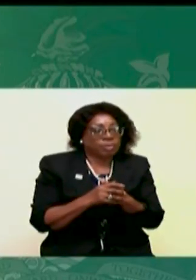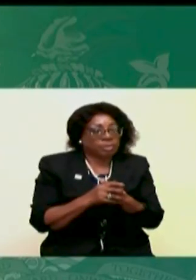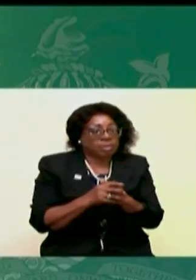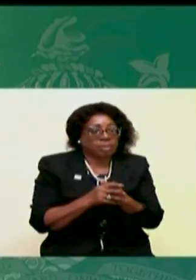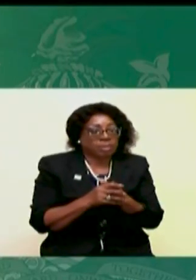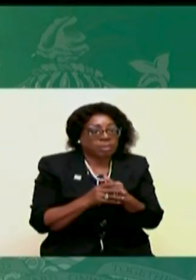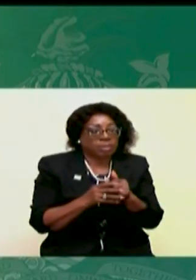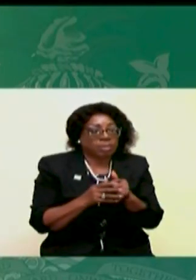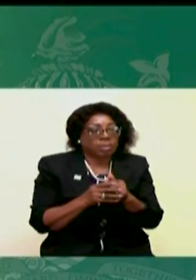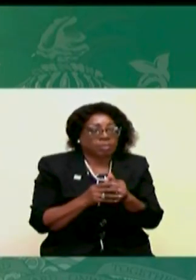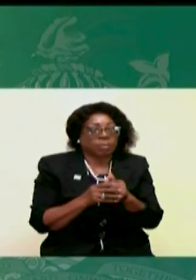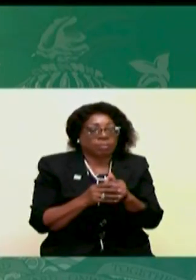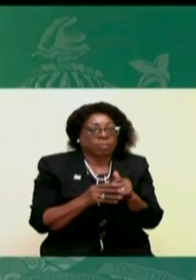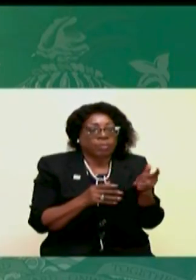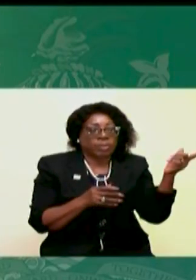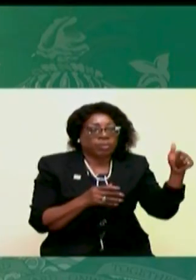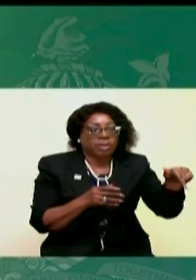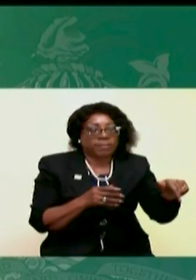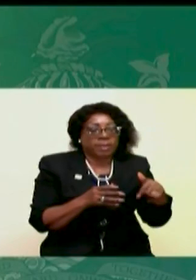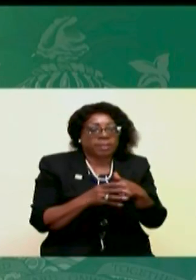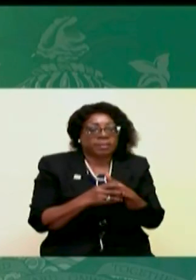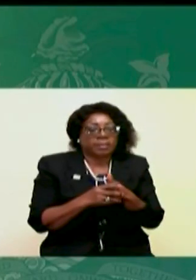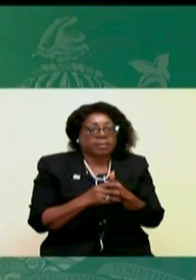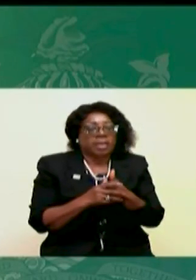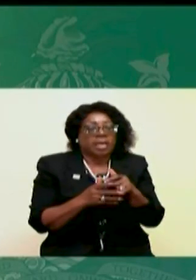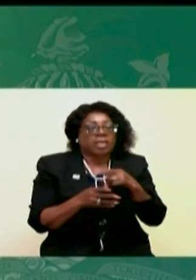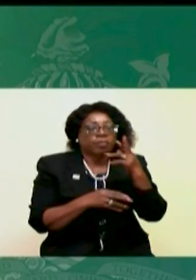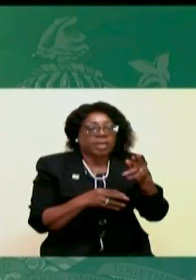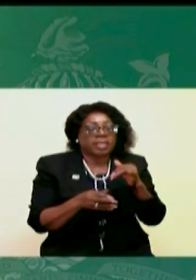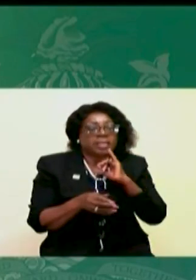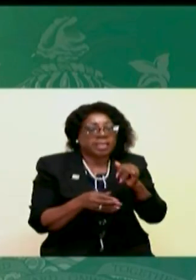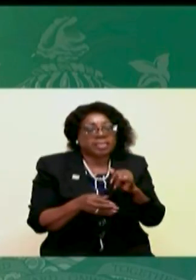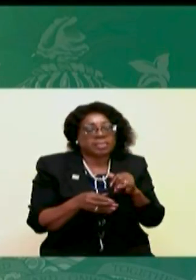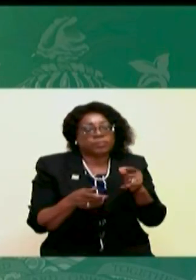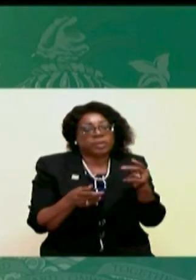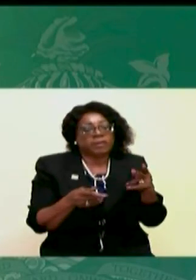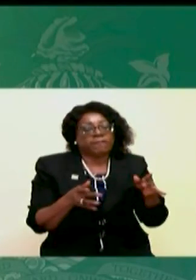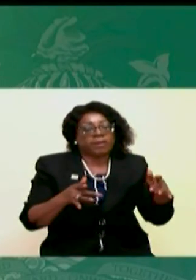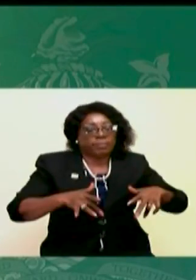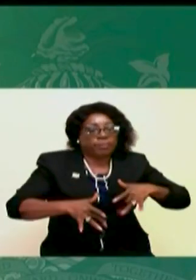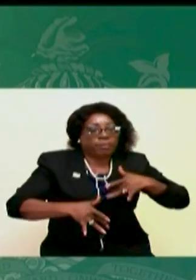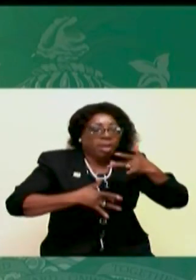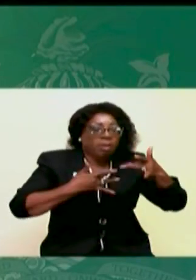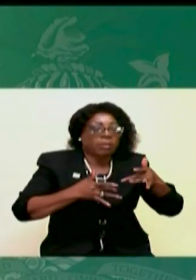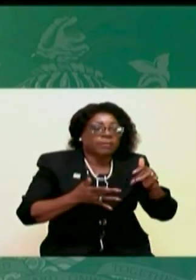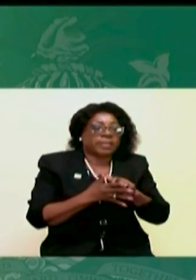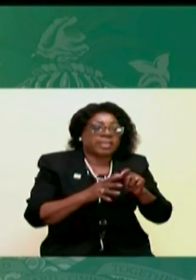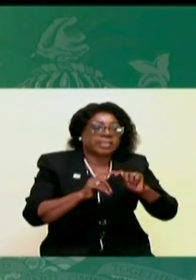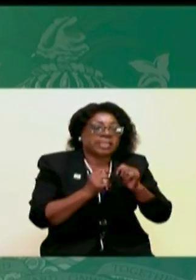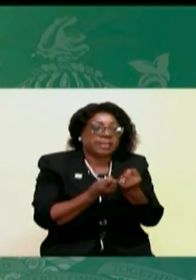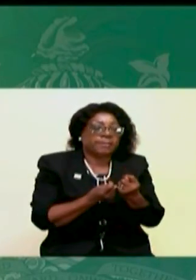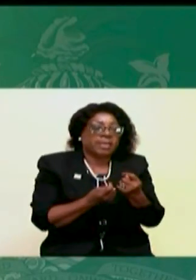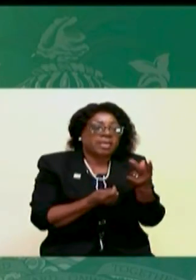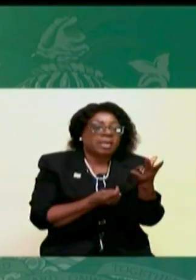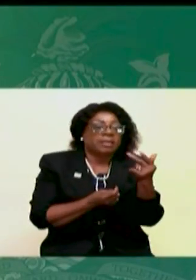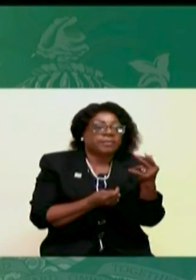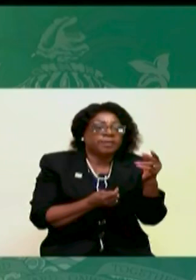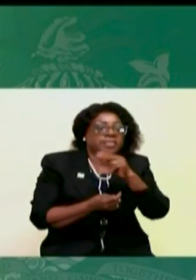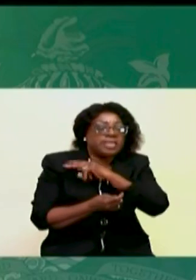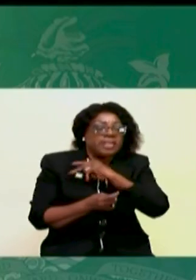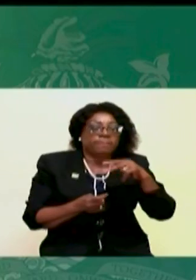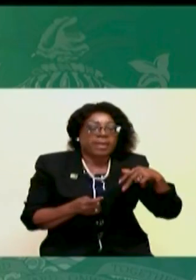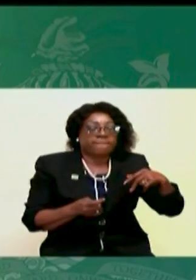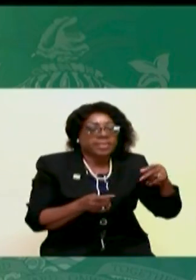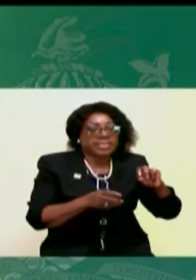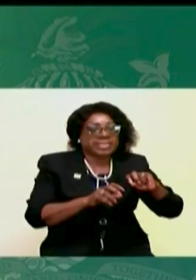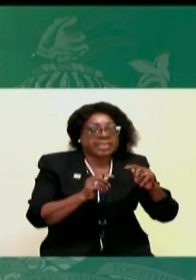is the disability. And the reality is we're very proud of that team, a 13-member team, 7